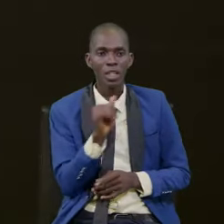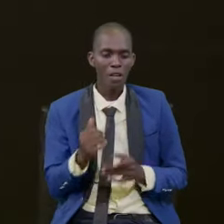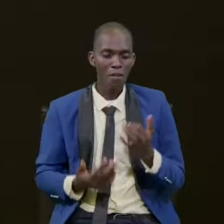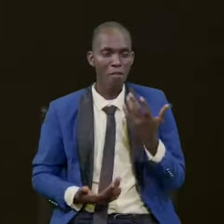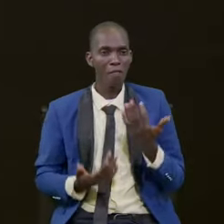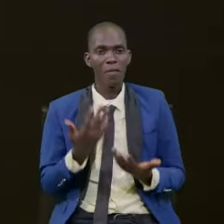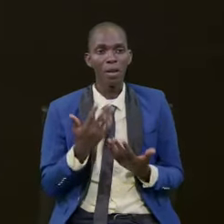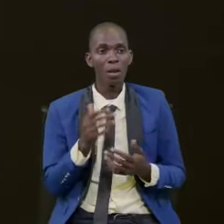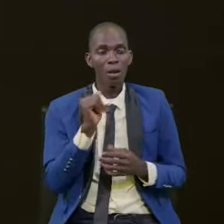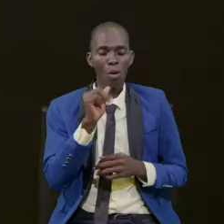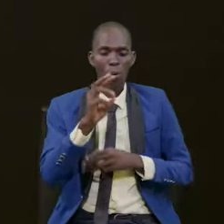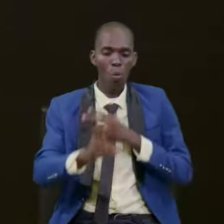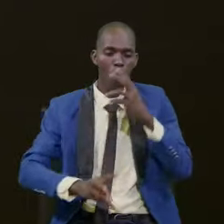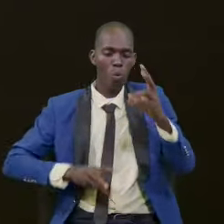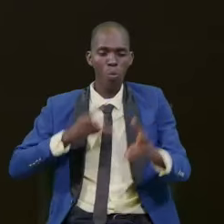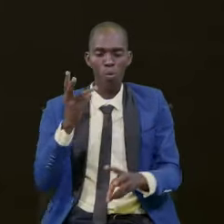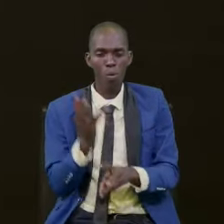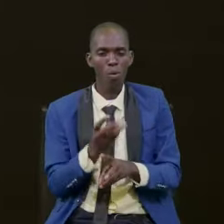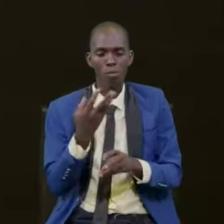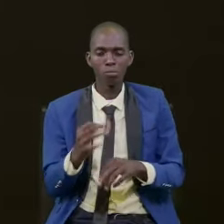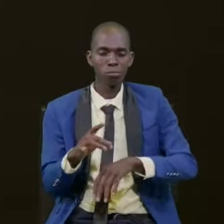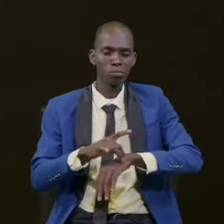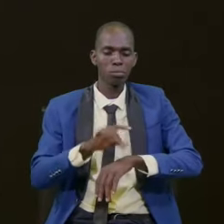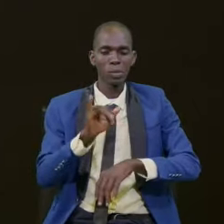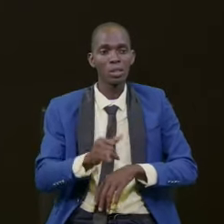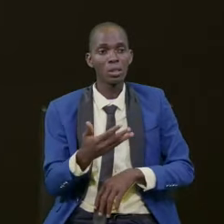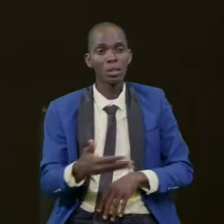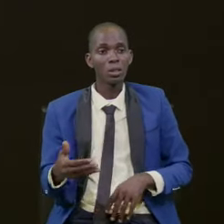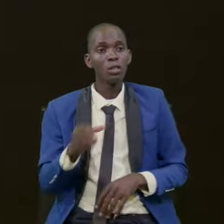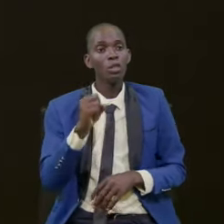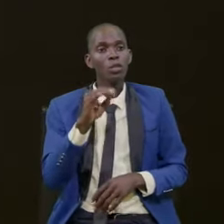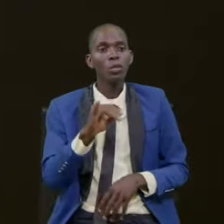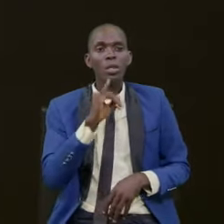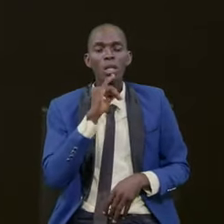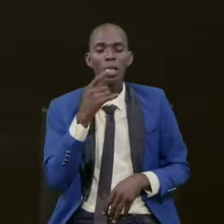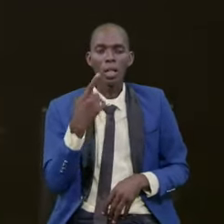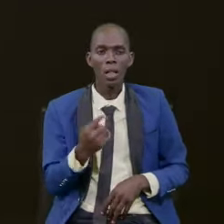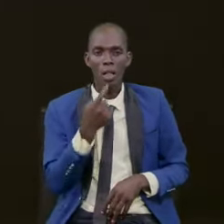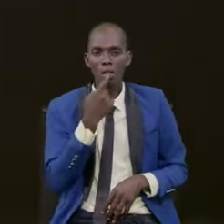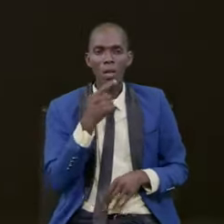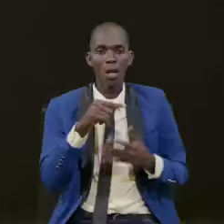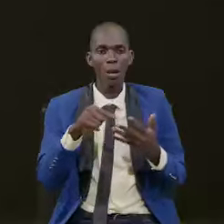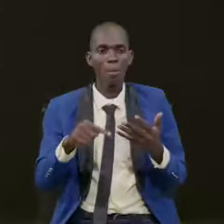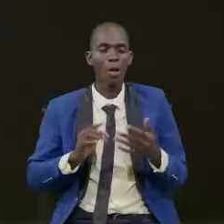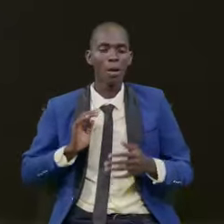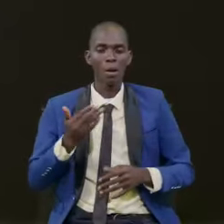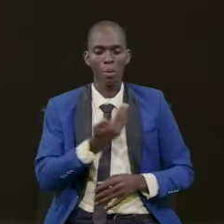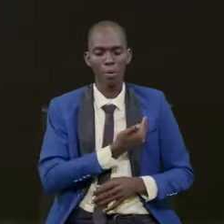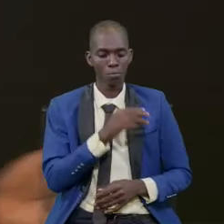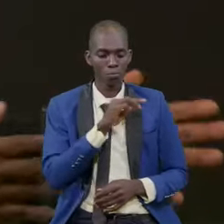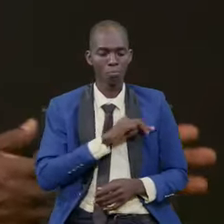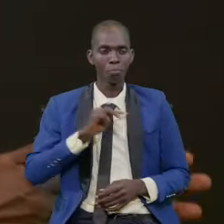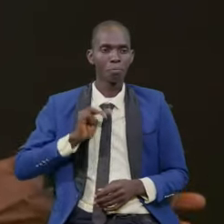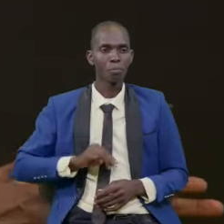a world of iniquity. So is the tongue among our